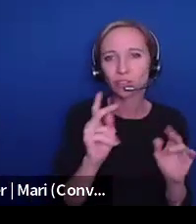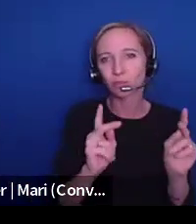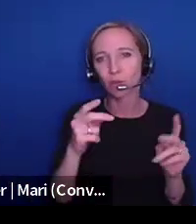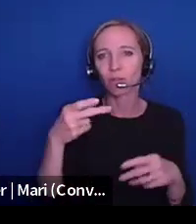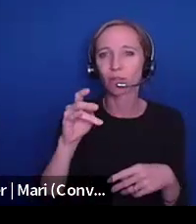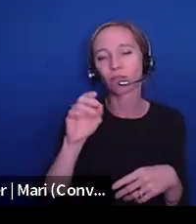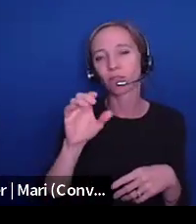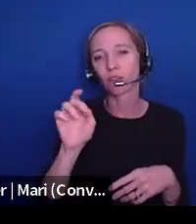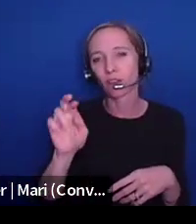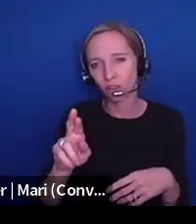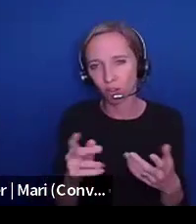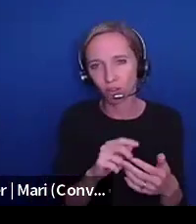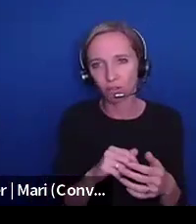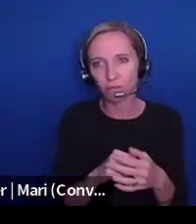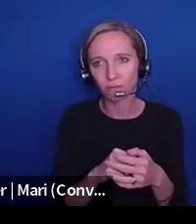color.